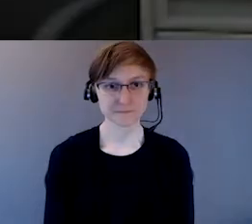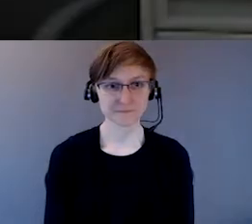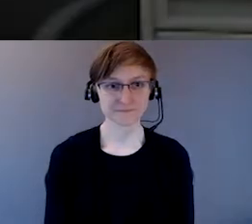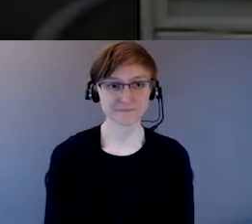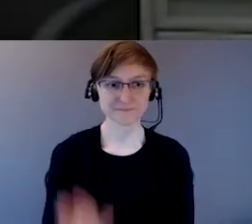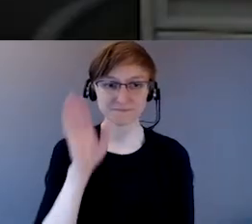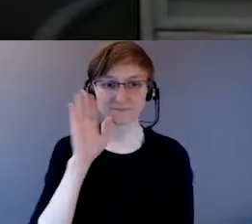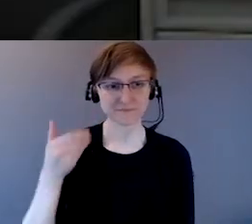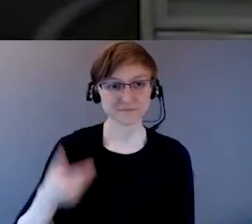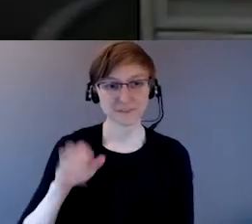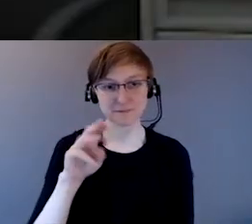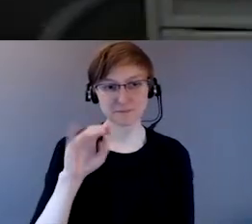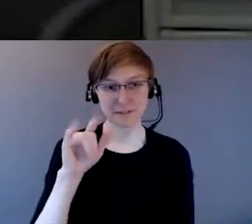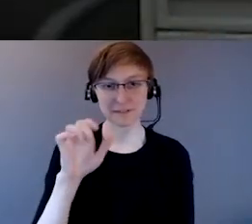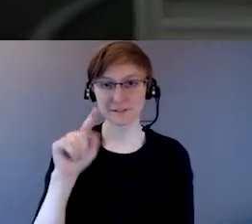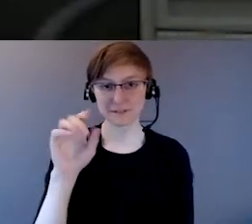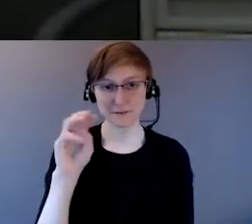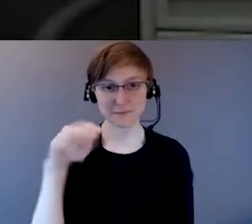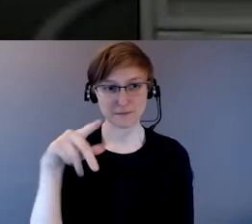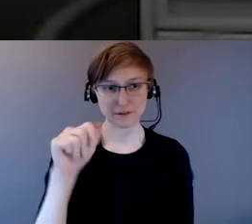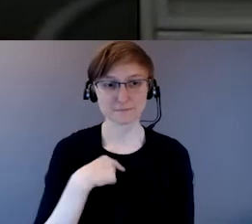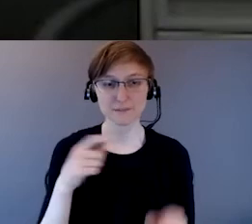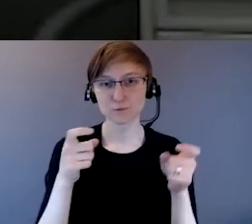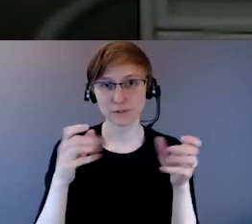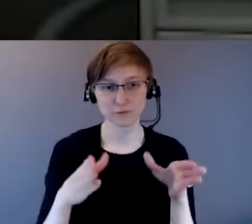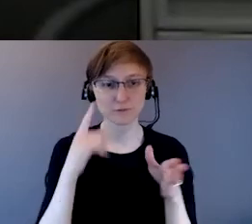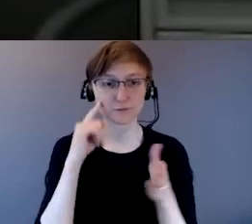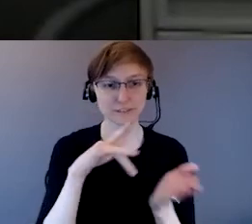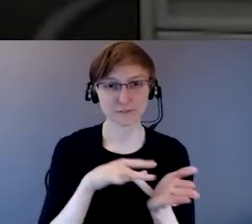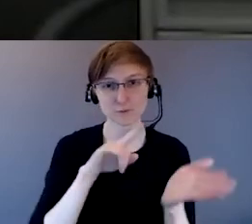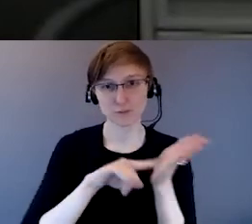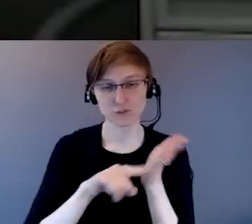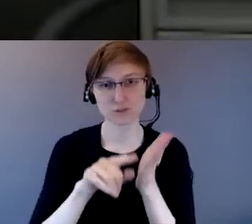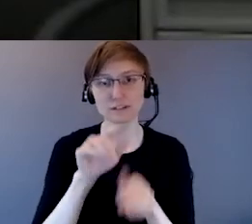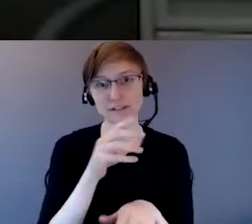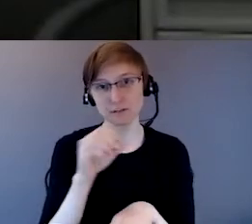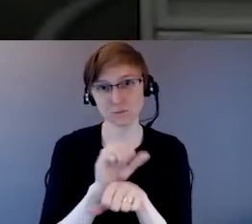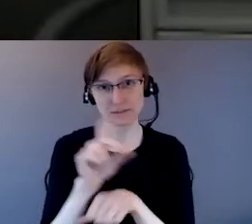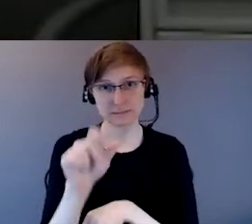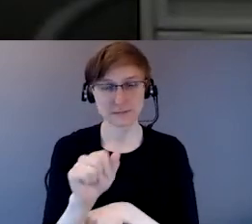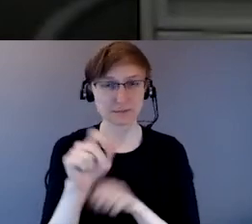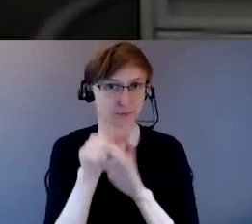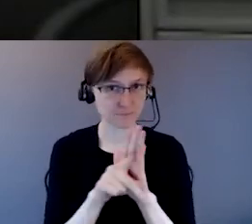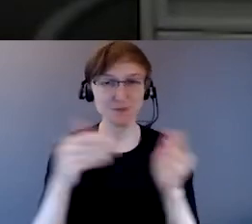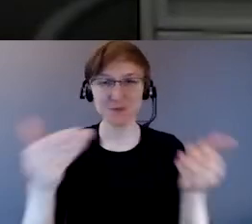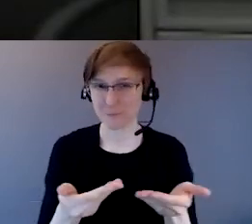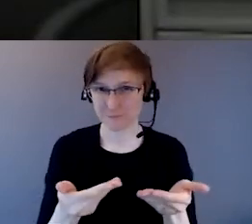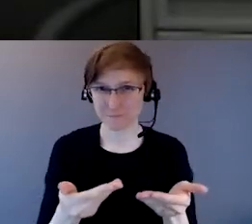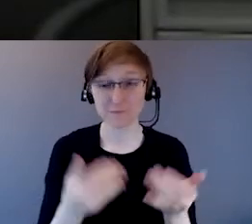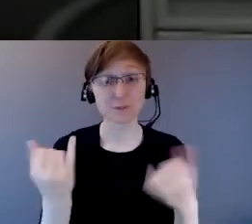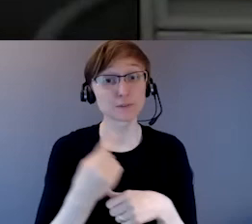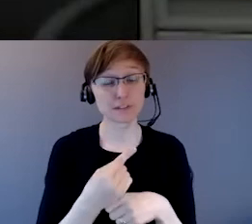Hello, my name is Emile Tompa, and I'm the Director of the Center for Research on Work Disability Policy. Welcome to today's session. It is